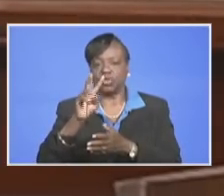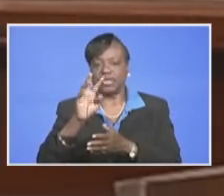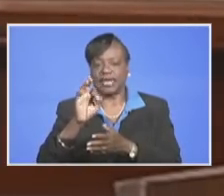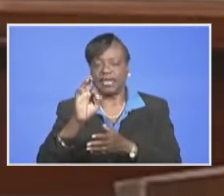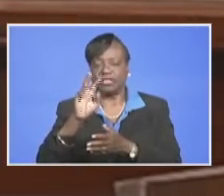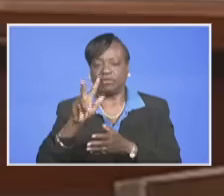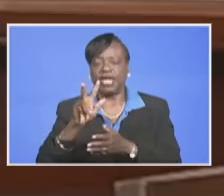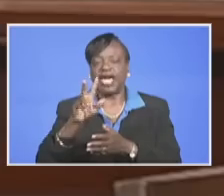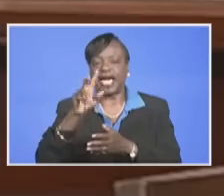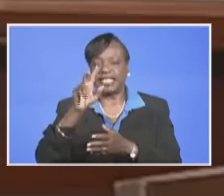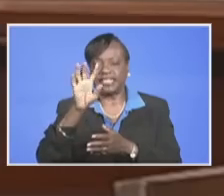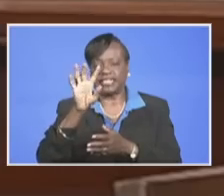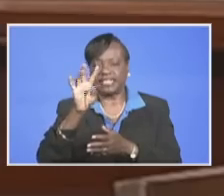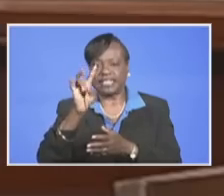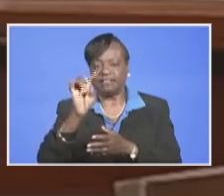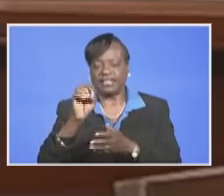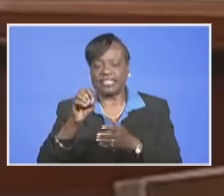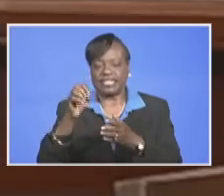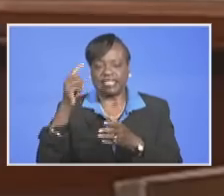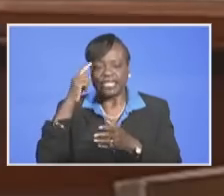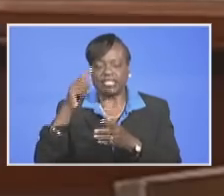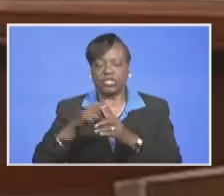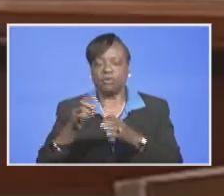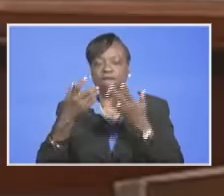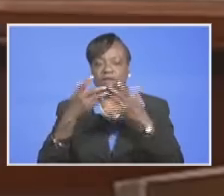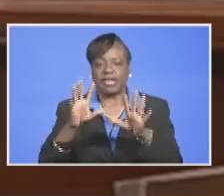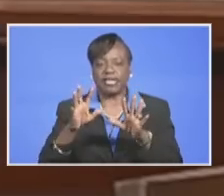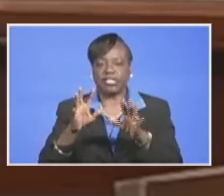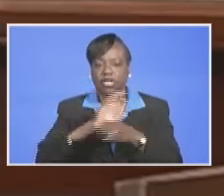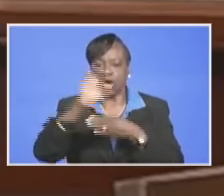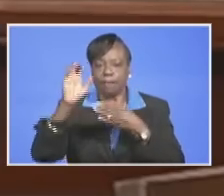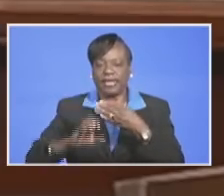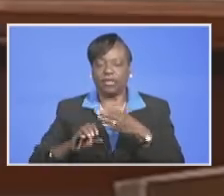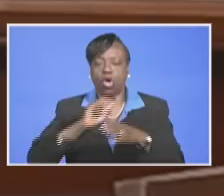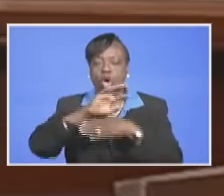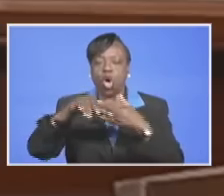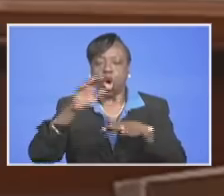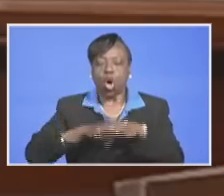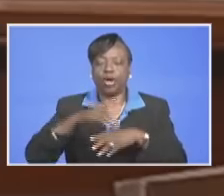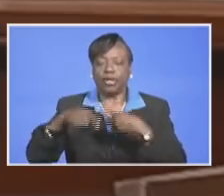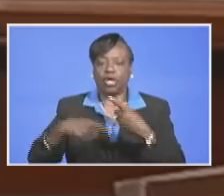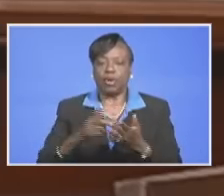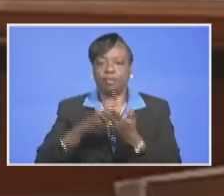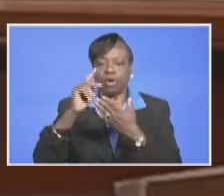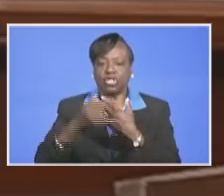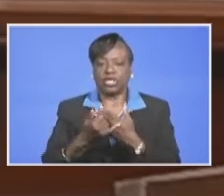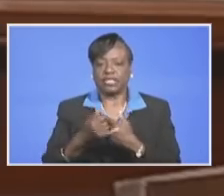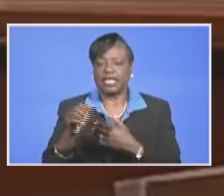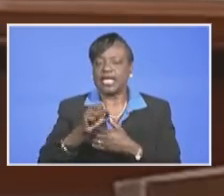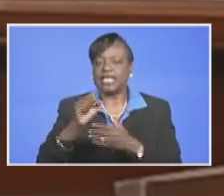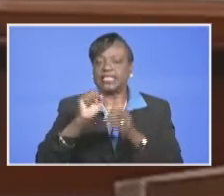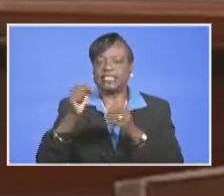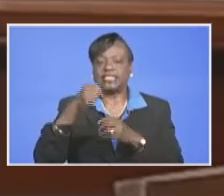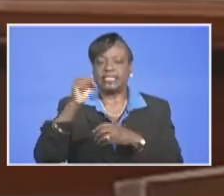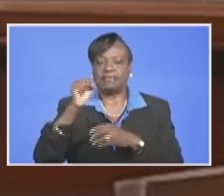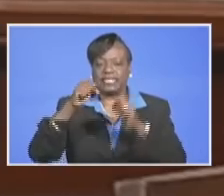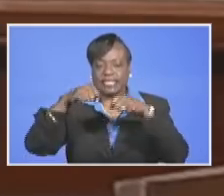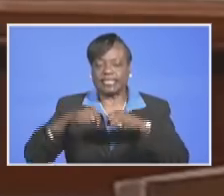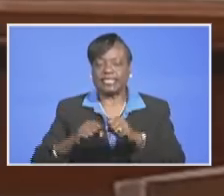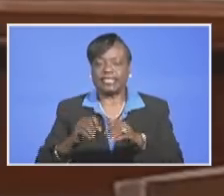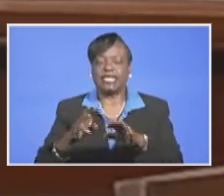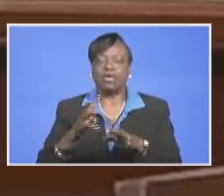$67,346,293.07 to complete ongoing projects such as the Smiths Point Seawall, the baseball